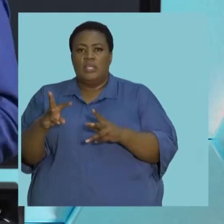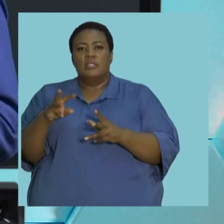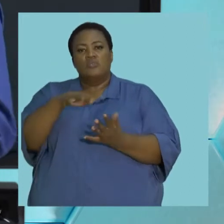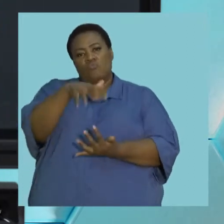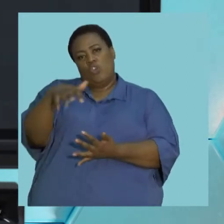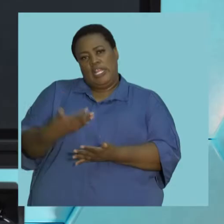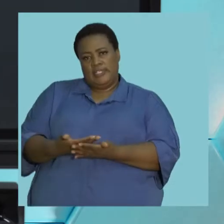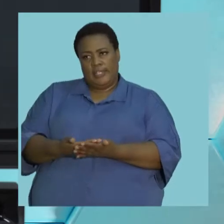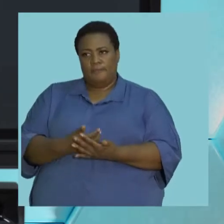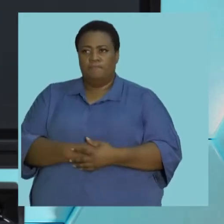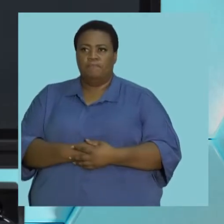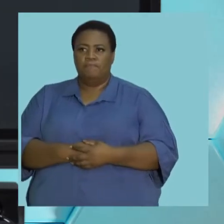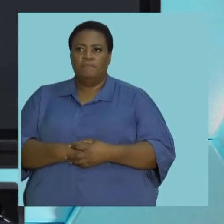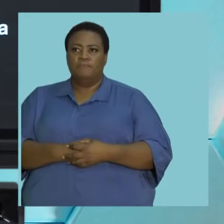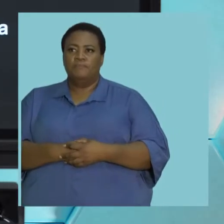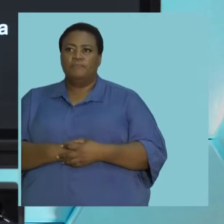be collected.